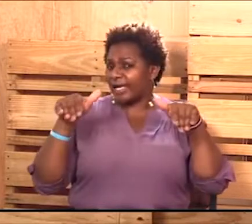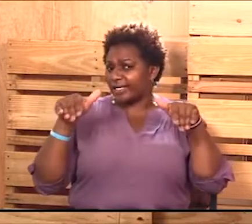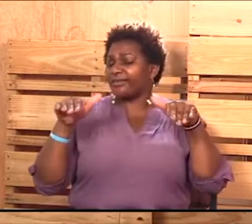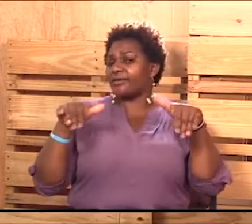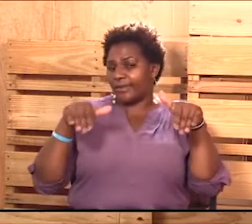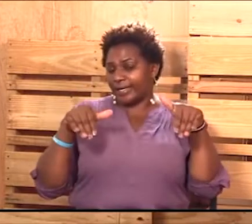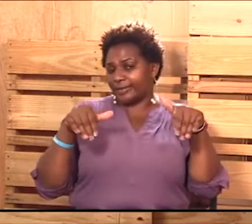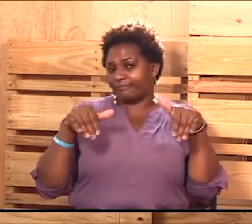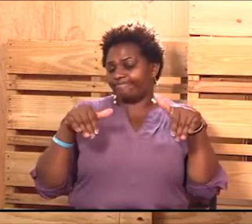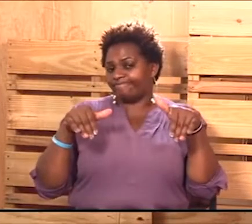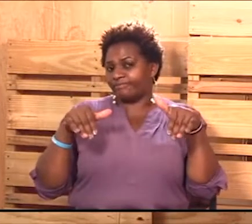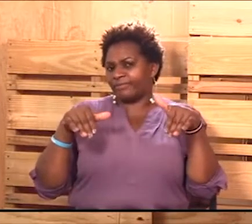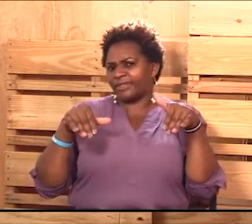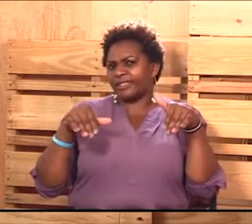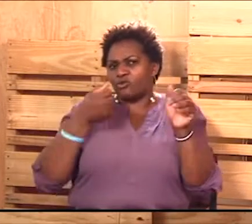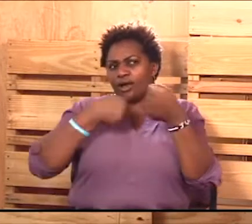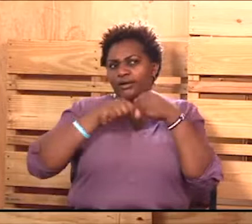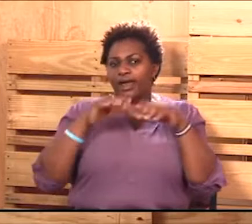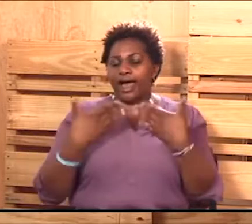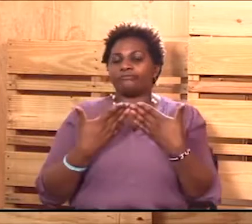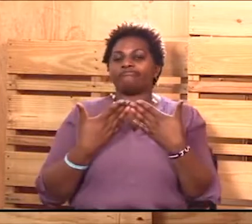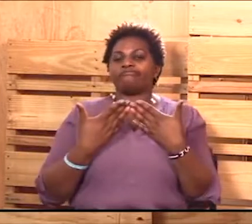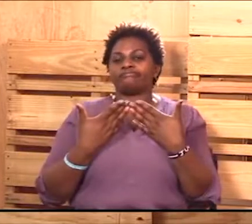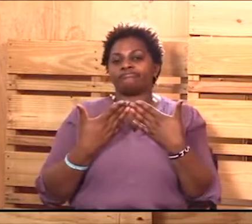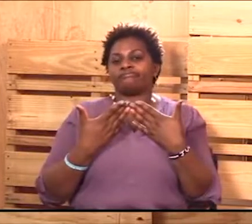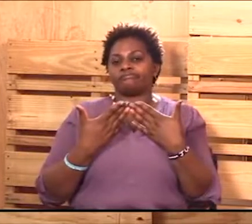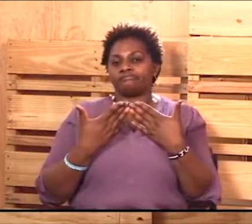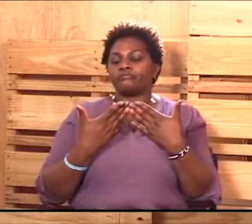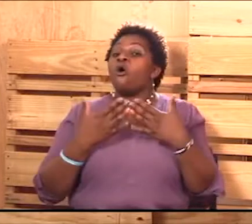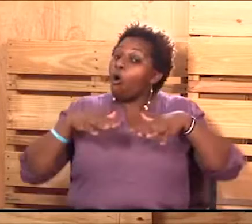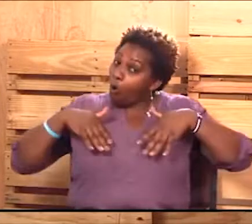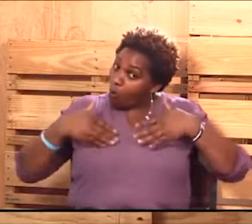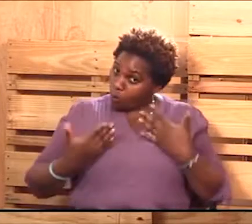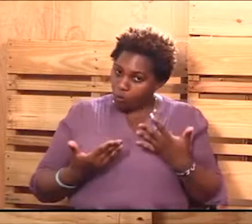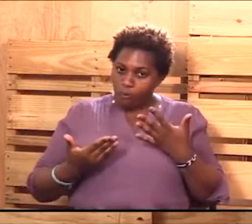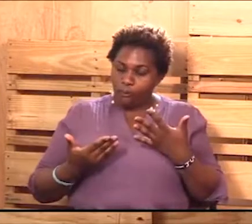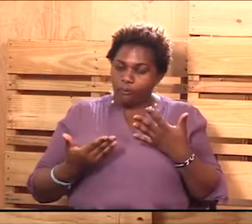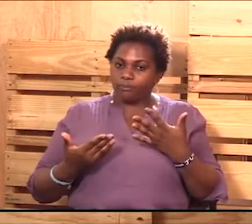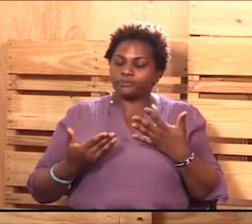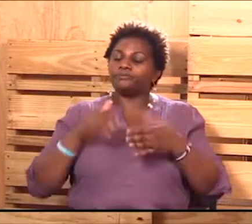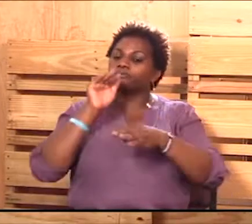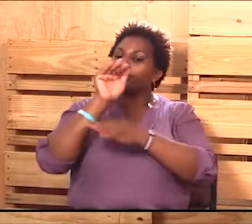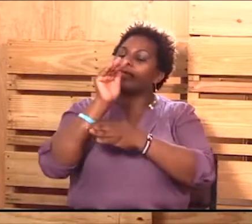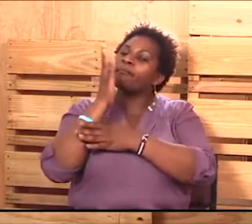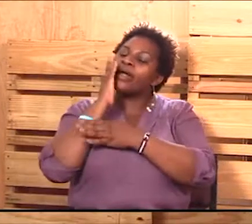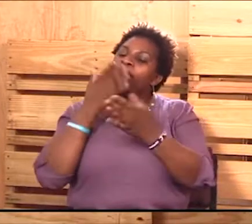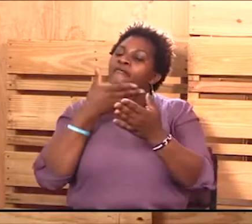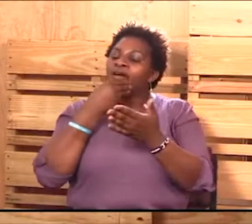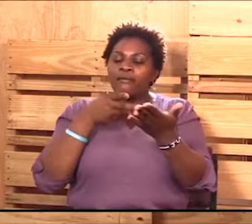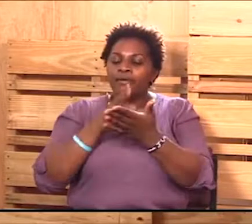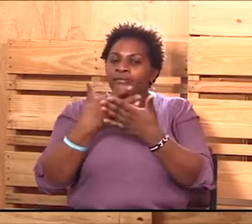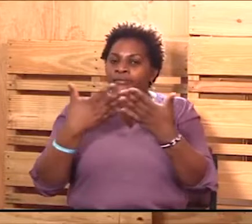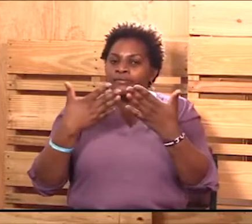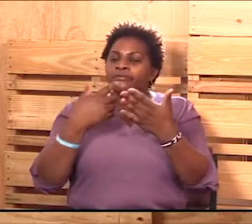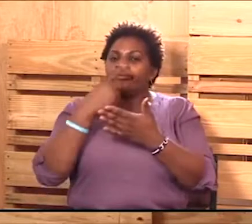wait. How would you react to that? Or you ask them, and they